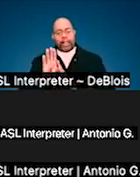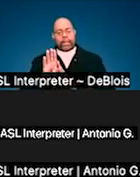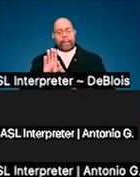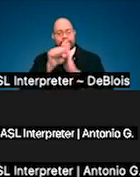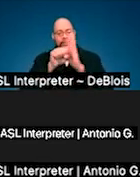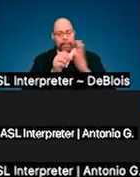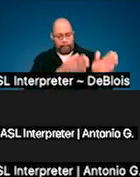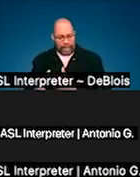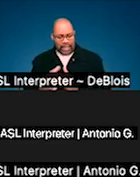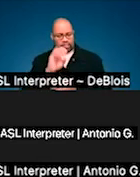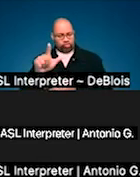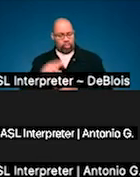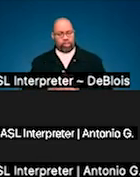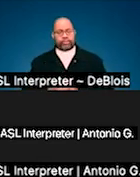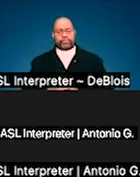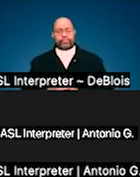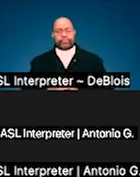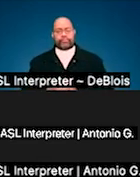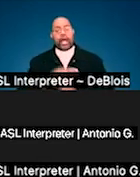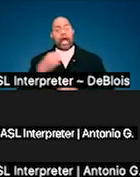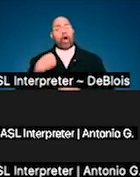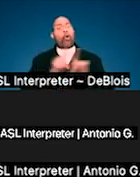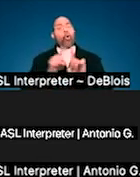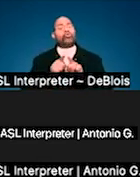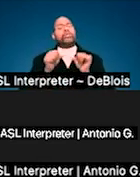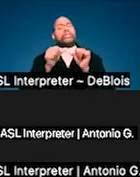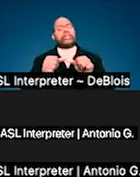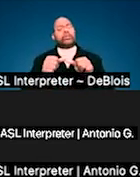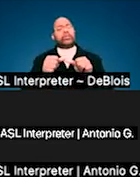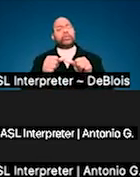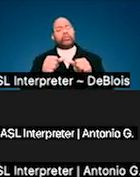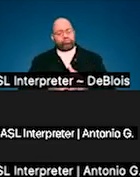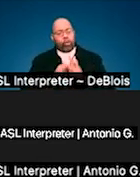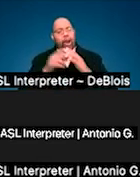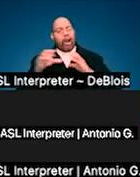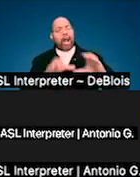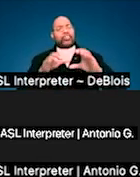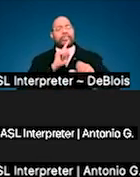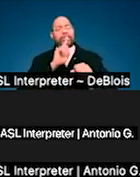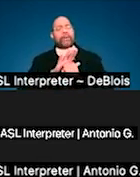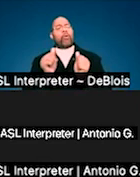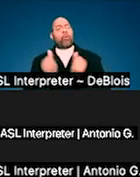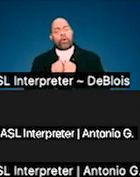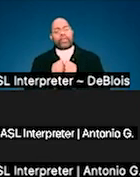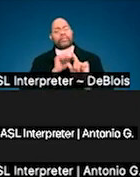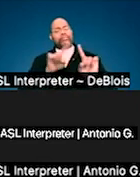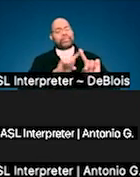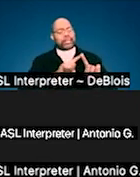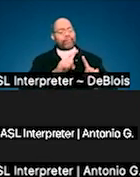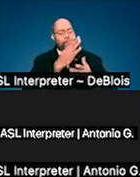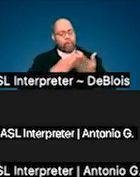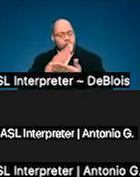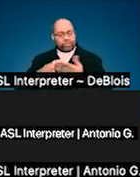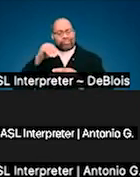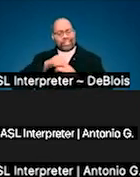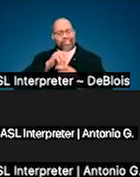equity plans. And we're also continuing to spur action and commitment among different sectors in